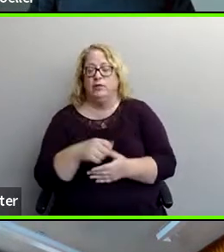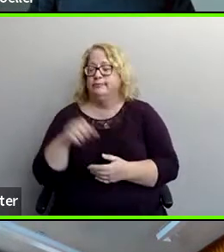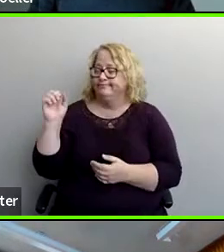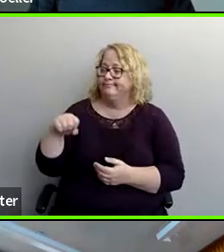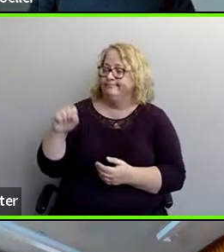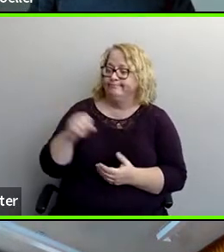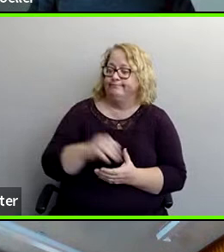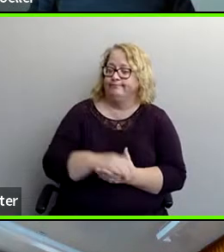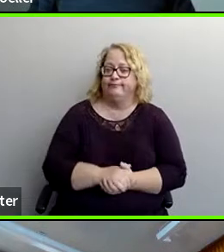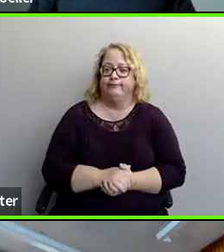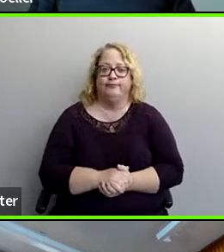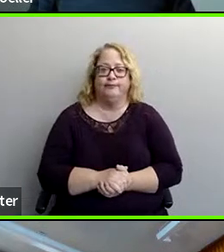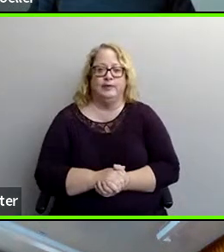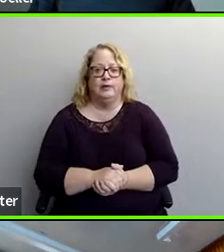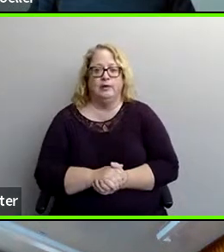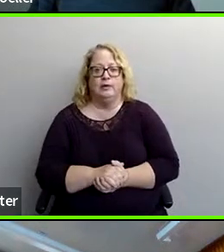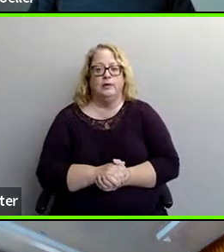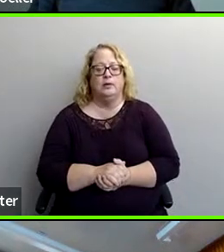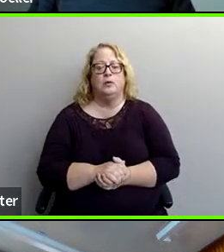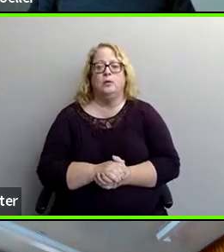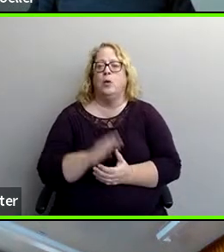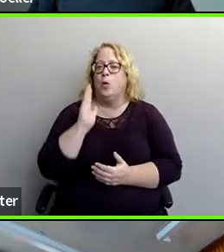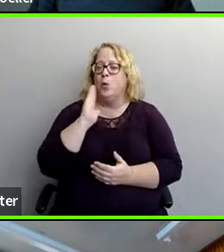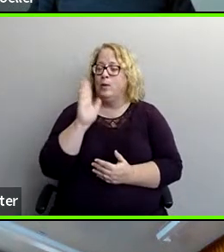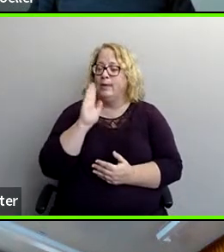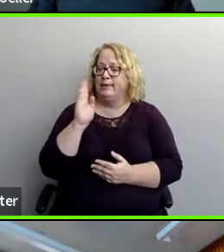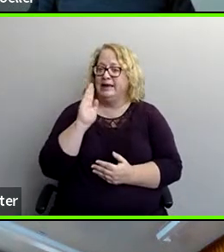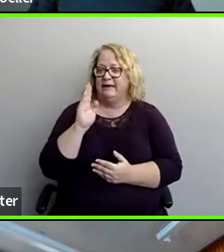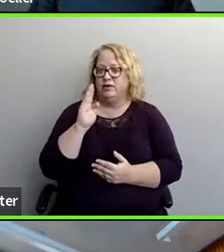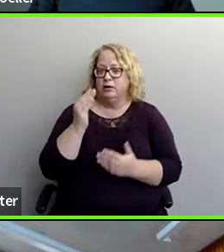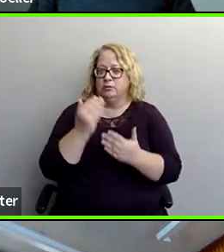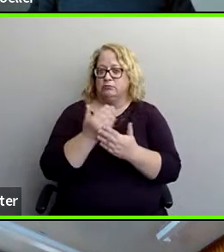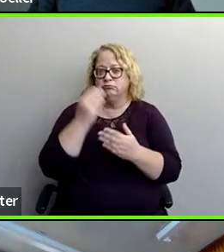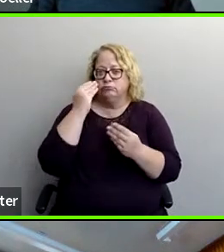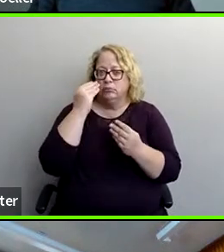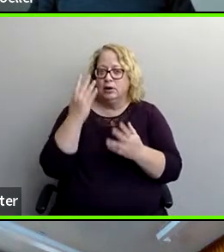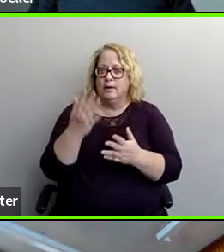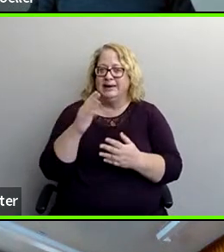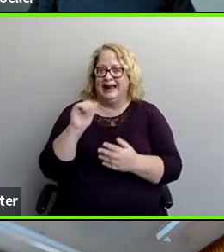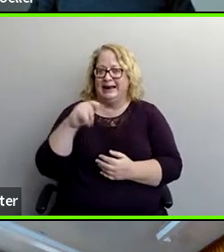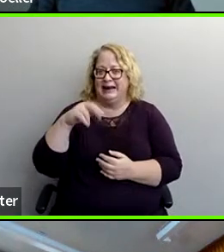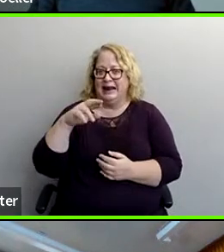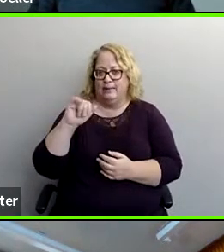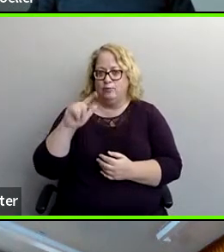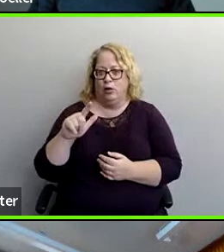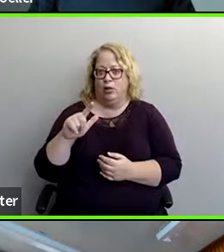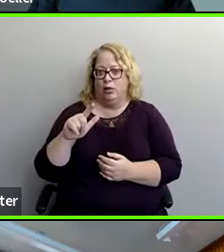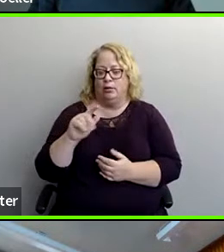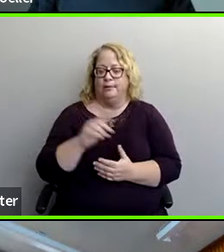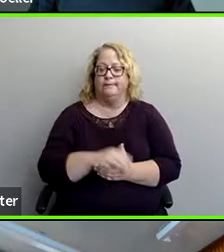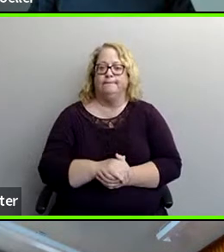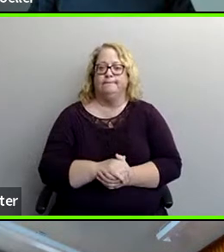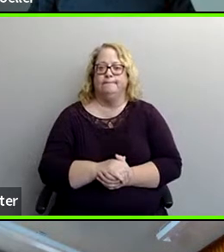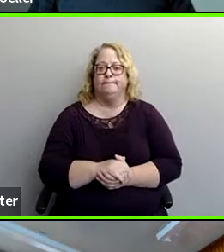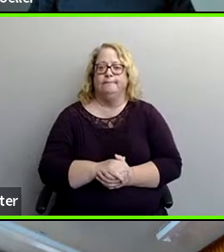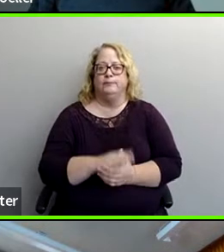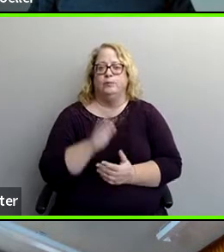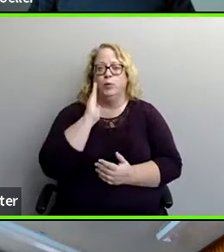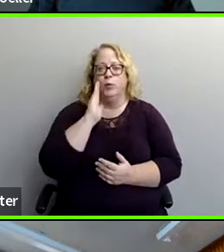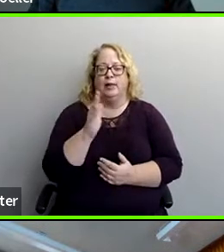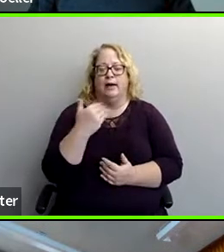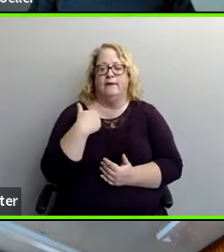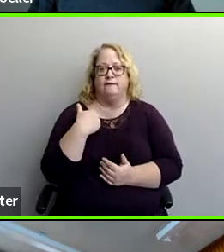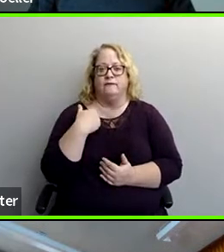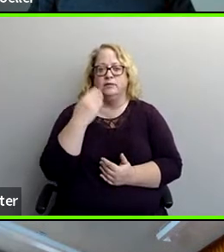Okay. Absolutely. And we're going to be giving an update on CTE in April, so there'll be a full update on all of